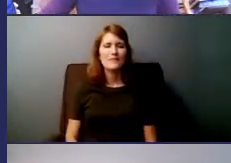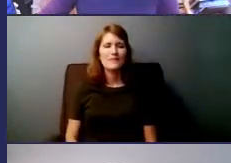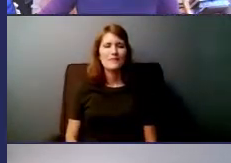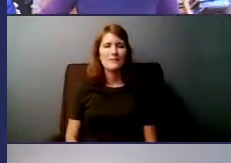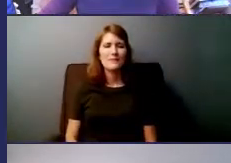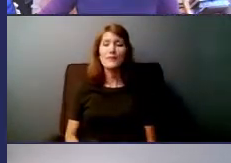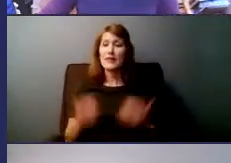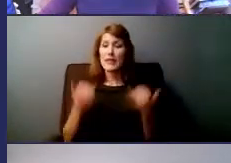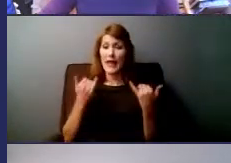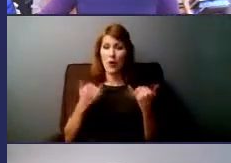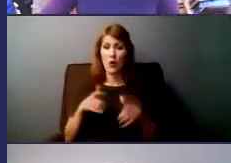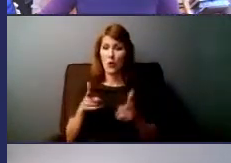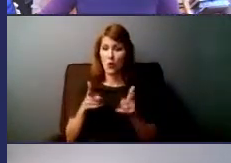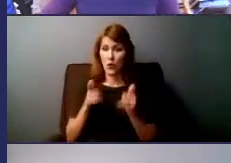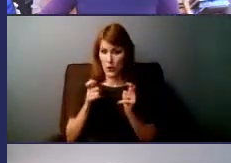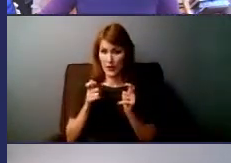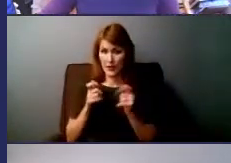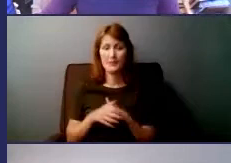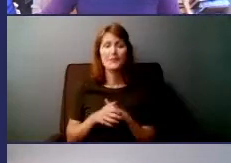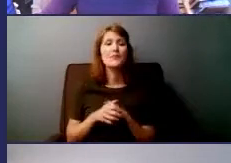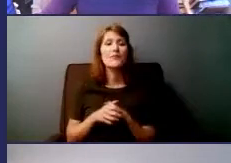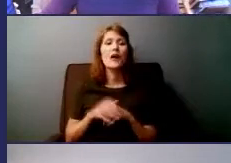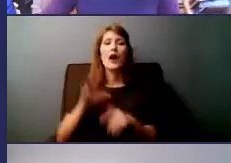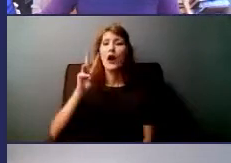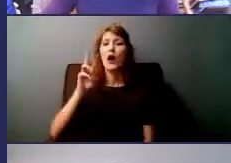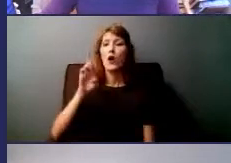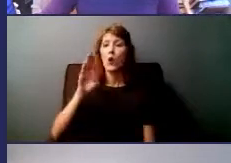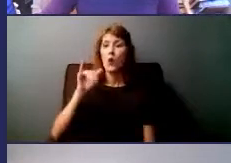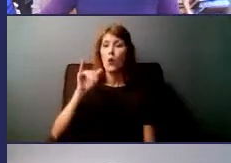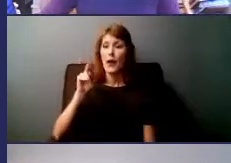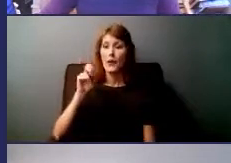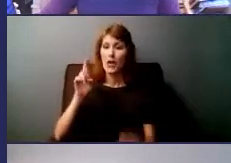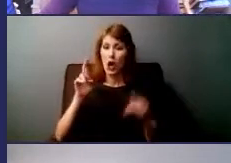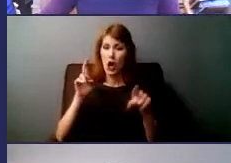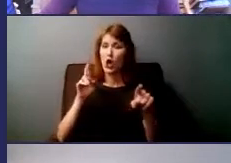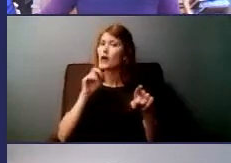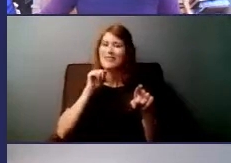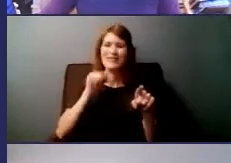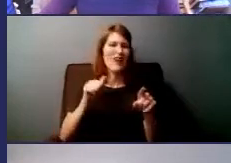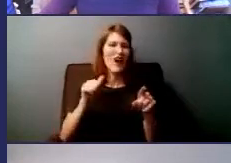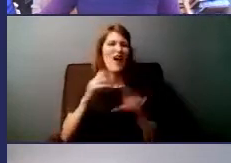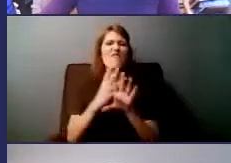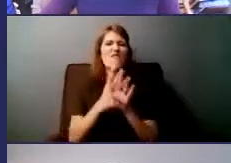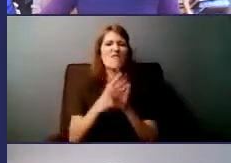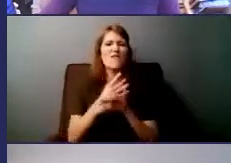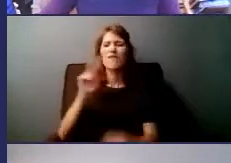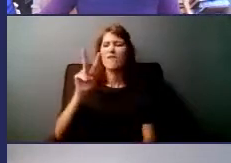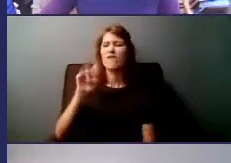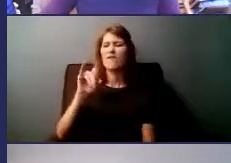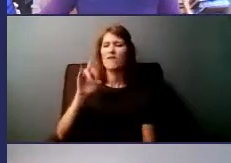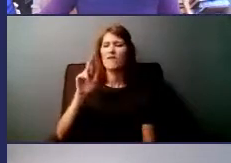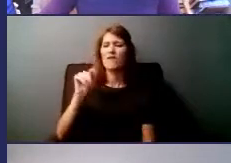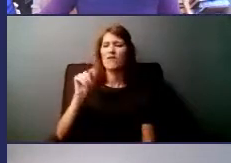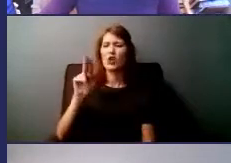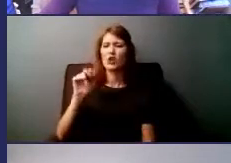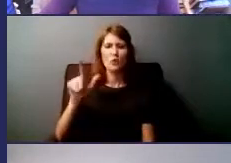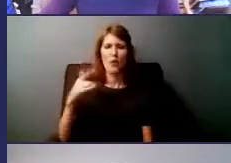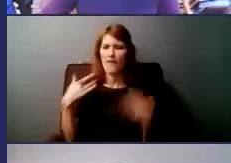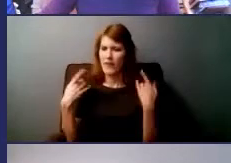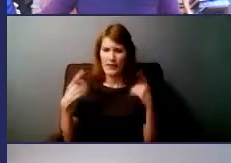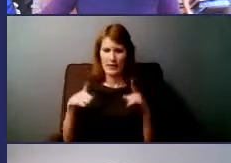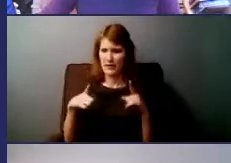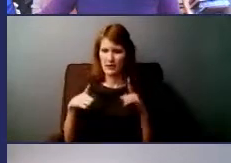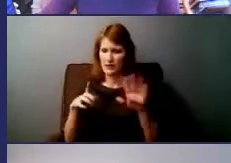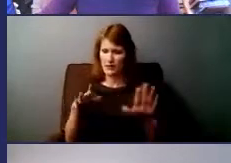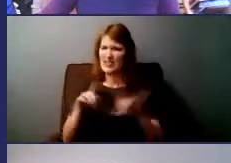Now, really quickly, a webinar is not a virtual event. A lot of folks are